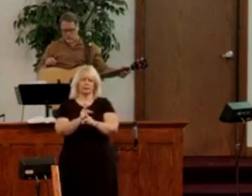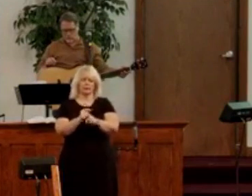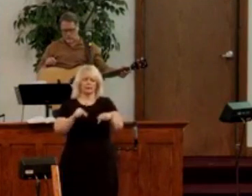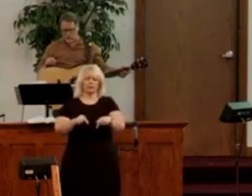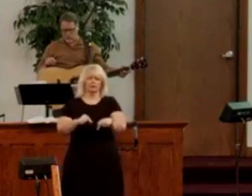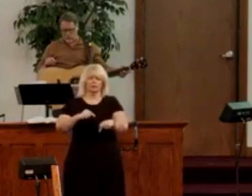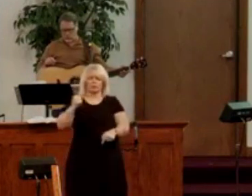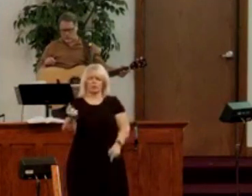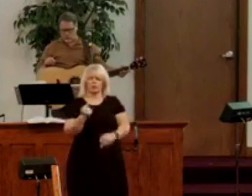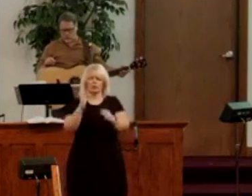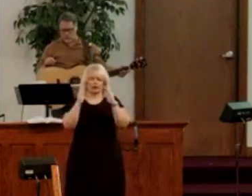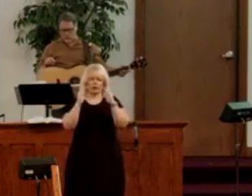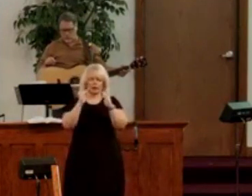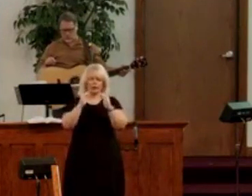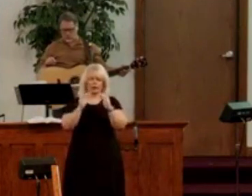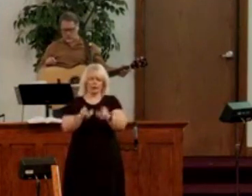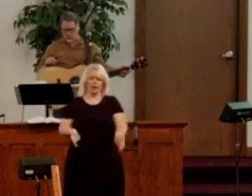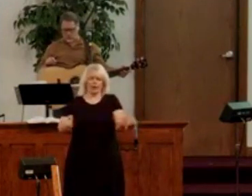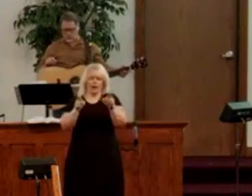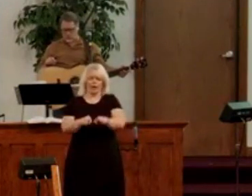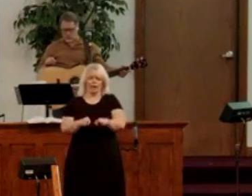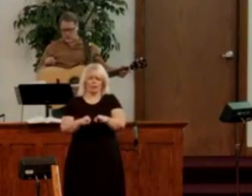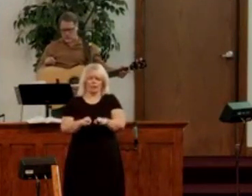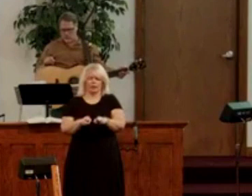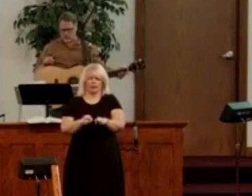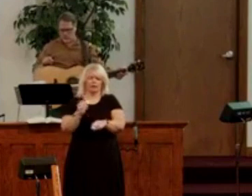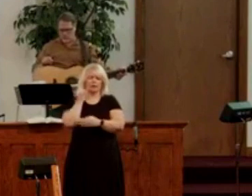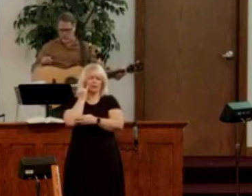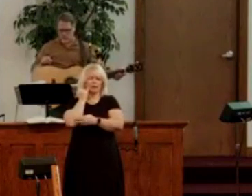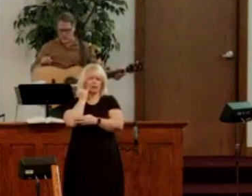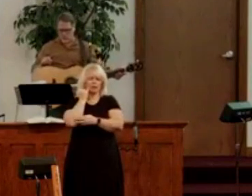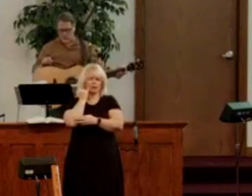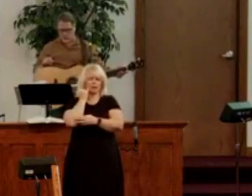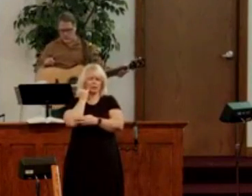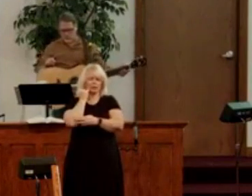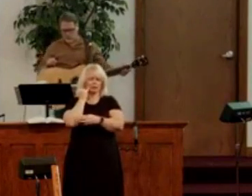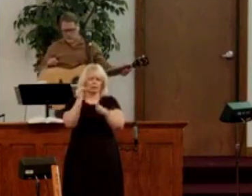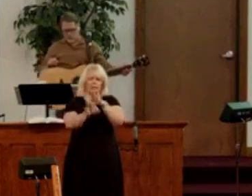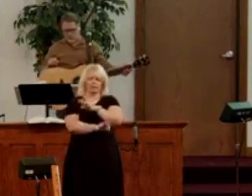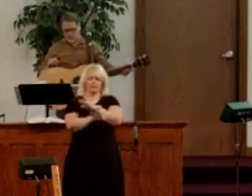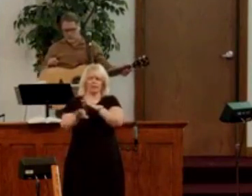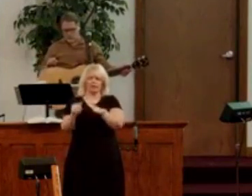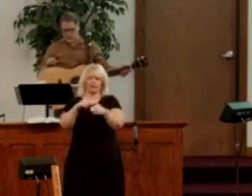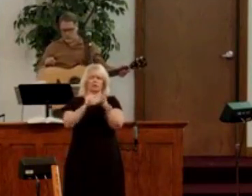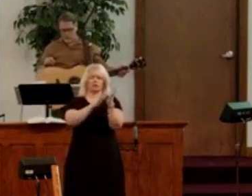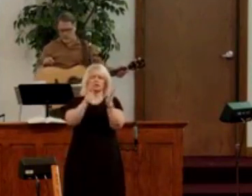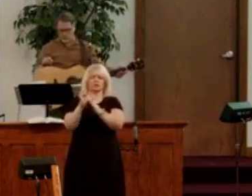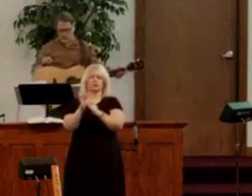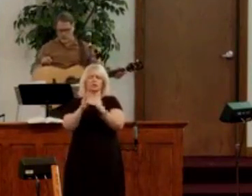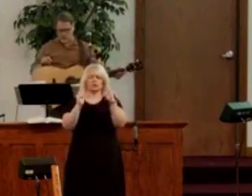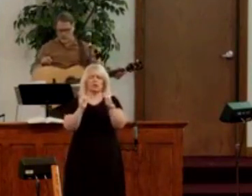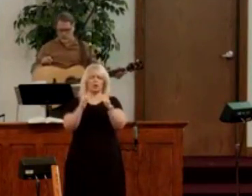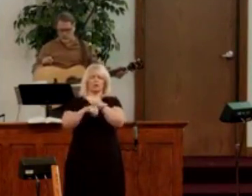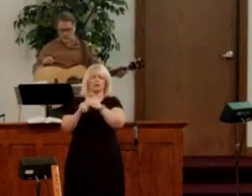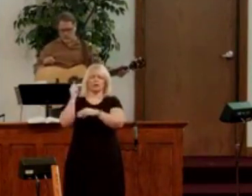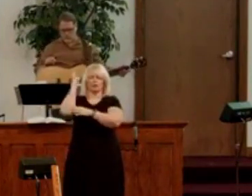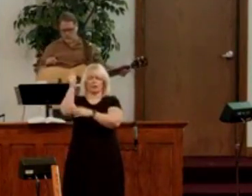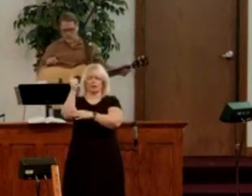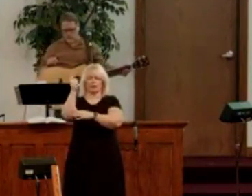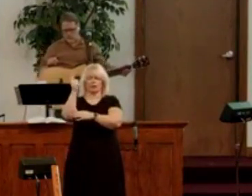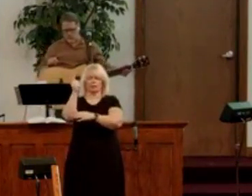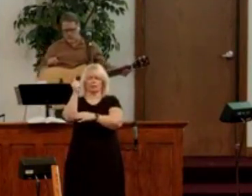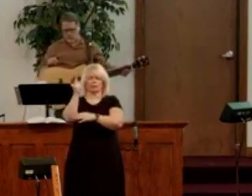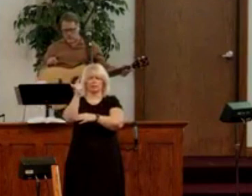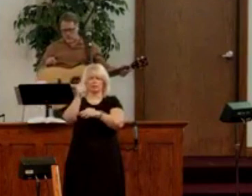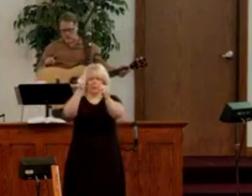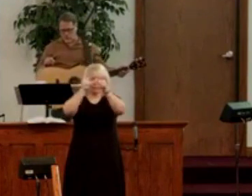our church has its roots in the message of Jesus and the hope that comes from him. And Father, I pray that you would root us even